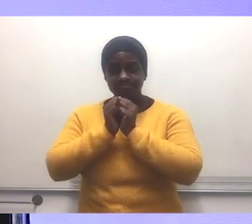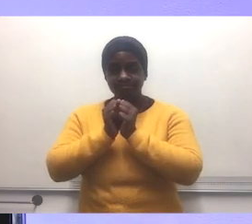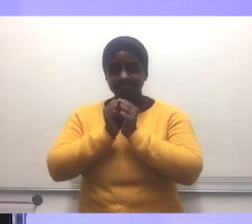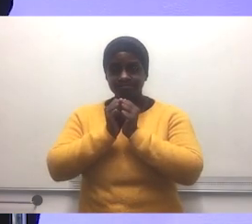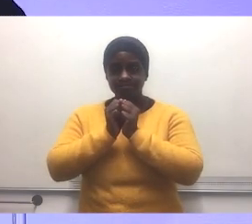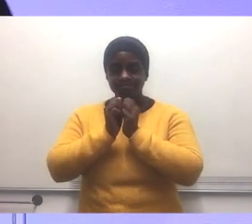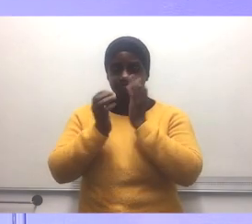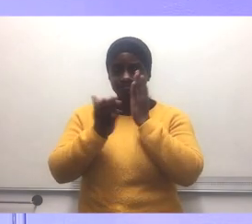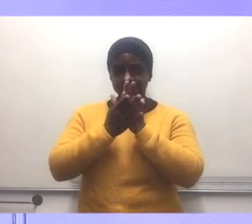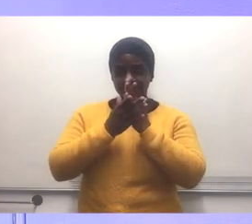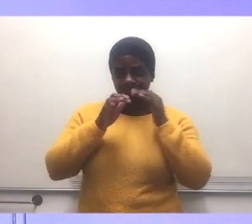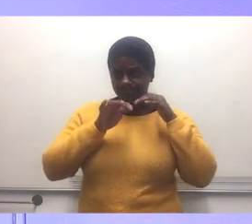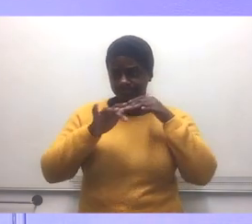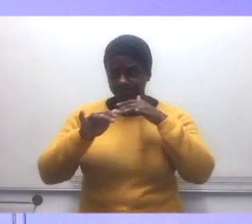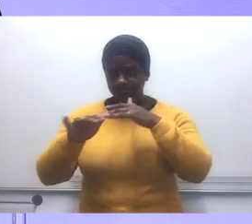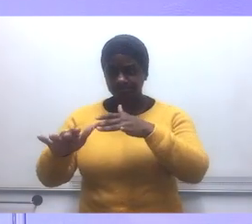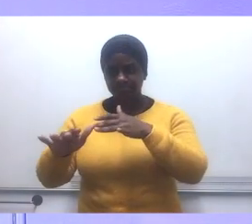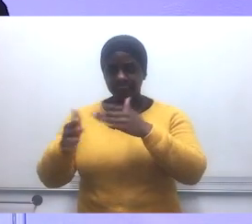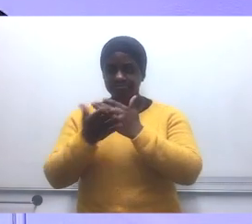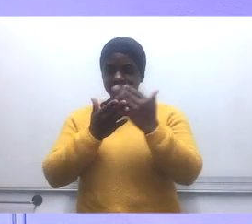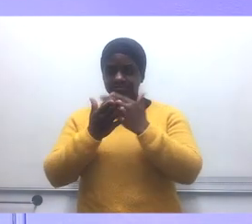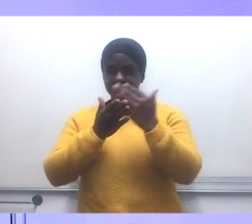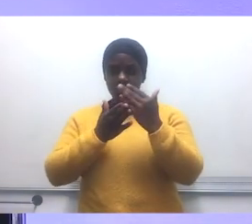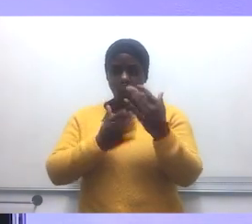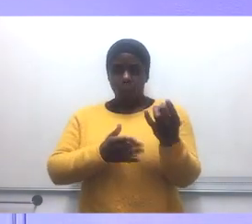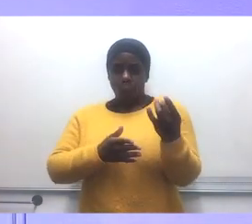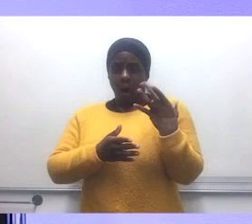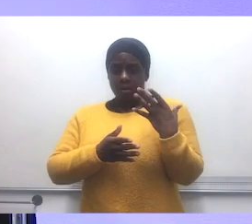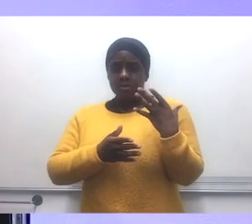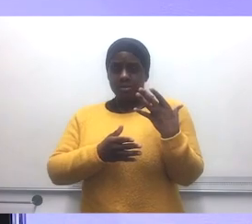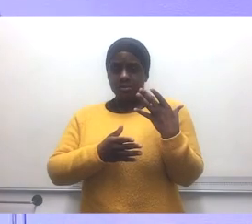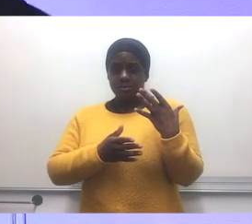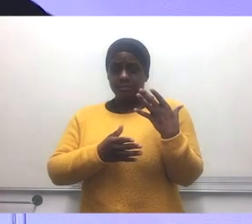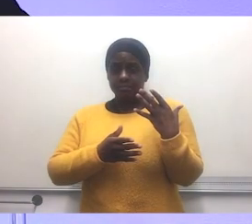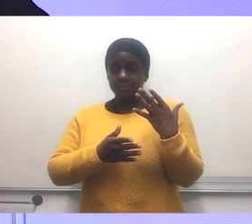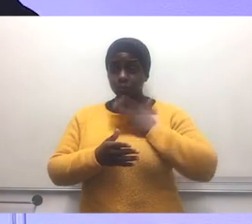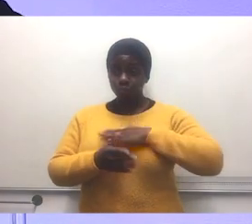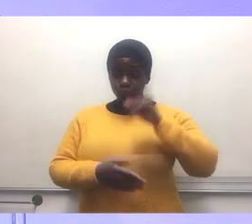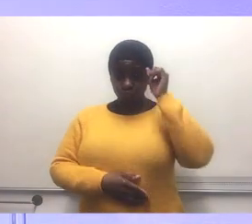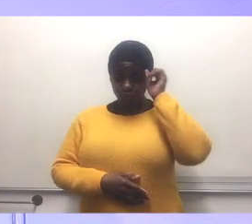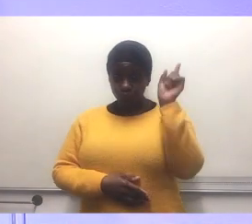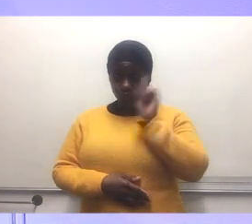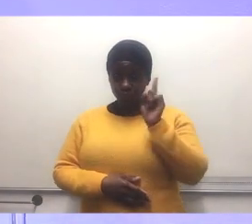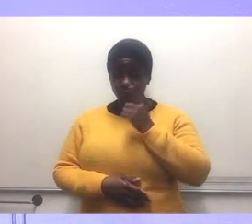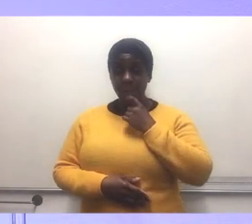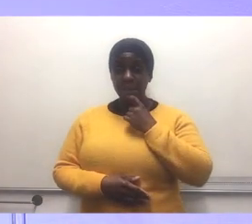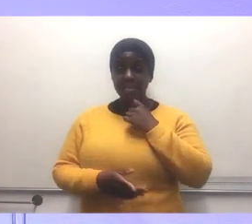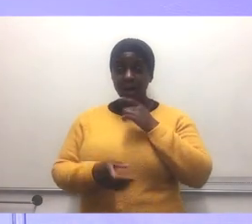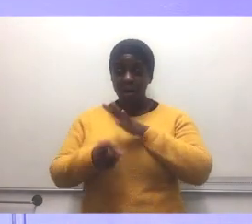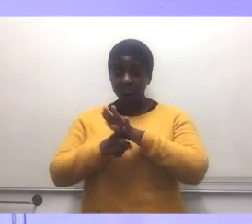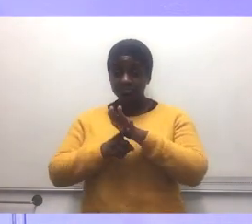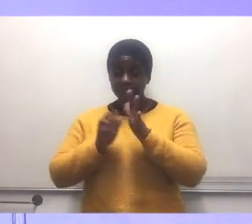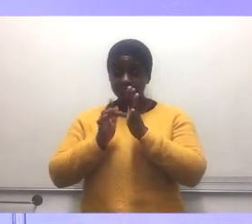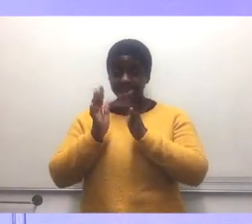that flow that cleanseth white as snow. Tonight, I want you to know that the blood of